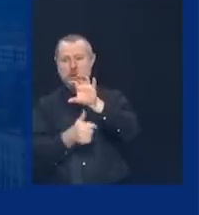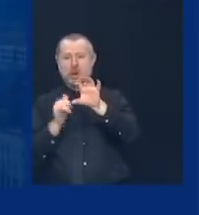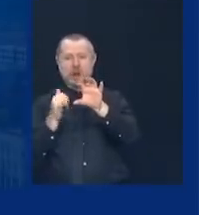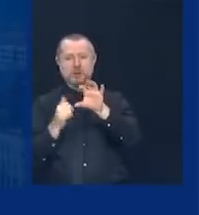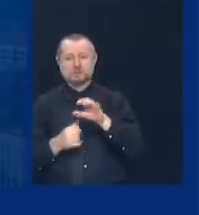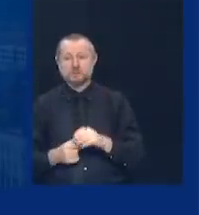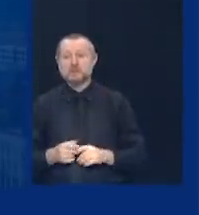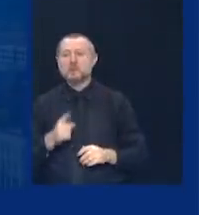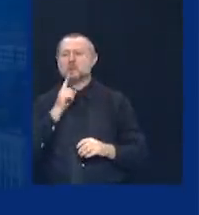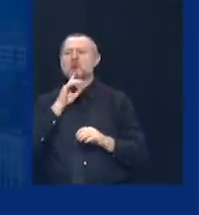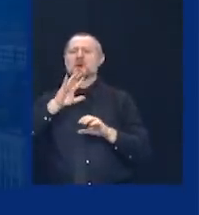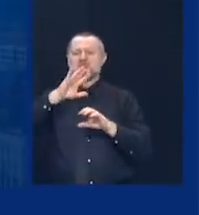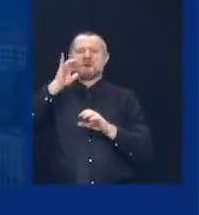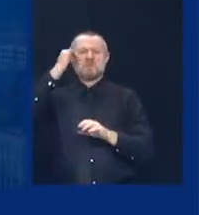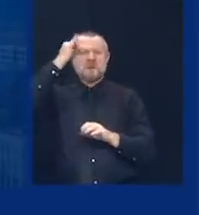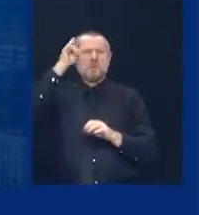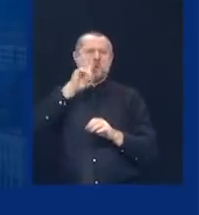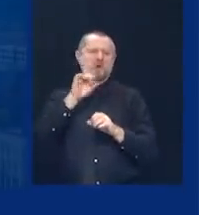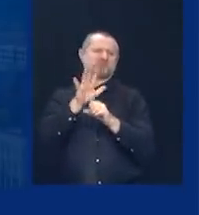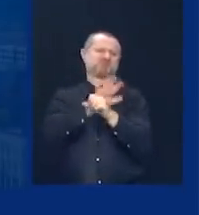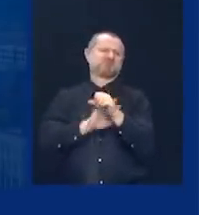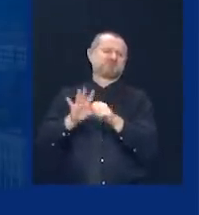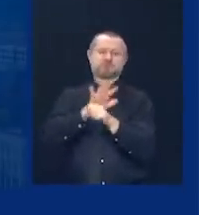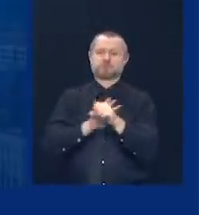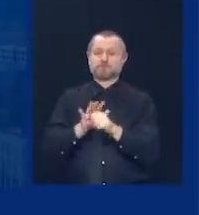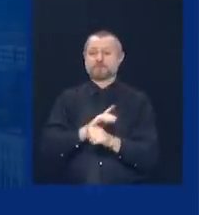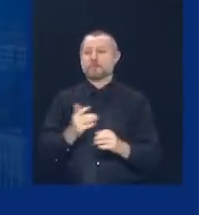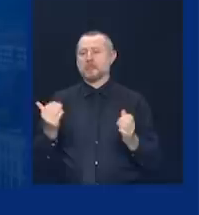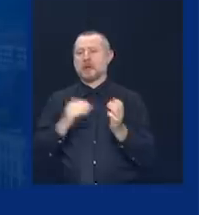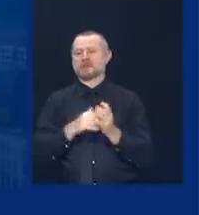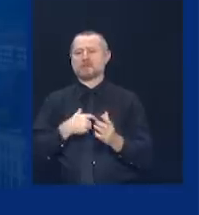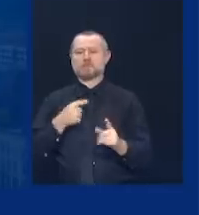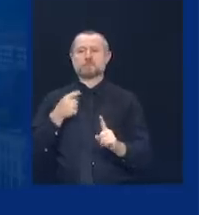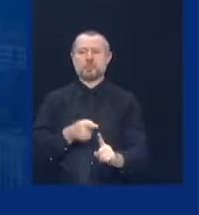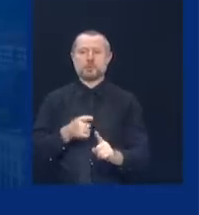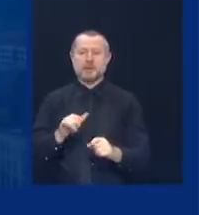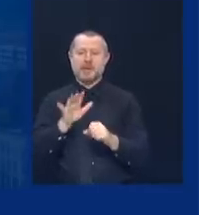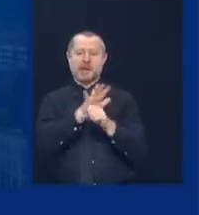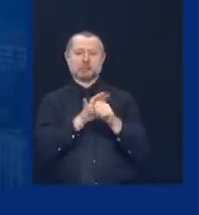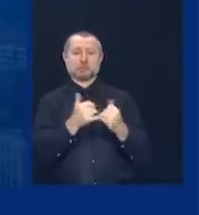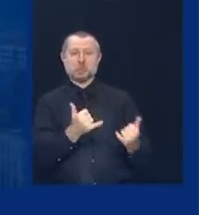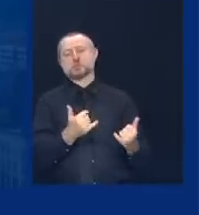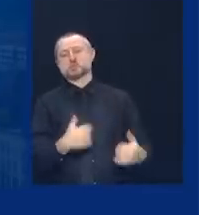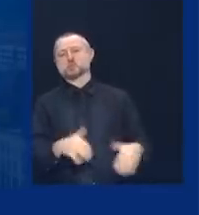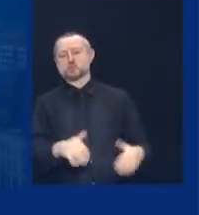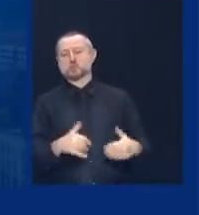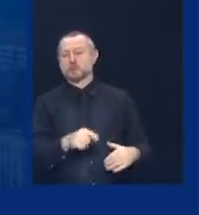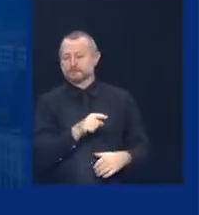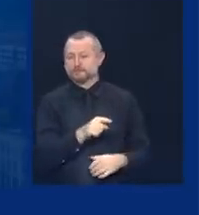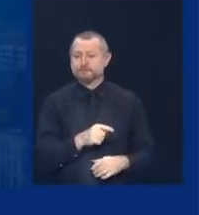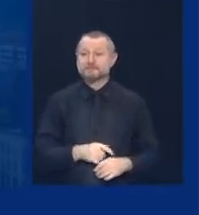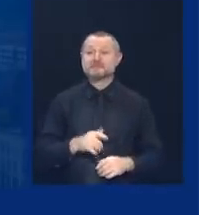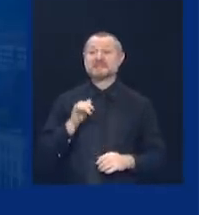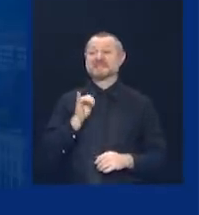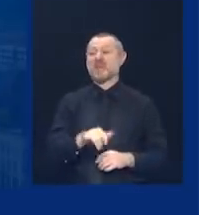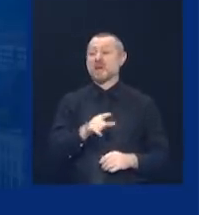areas. But again, it's those areas, which are